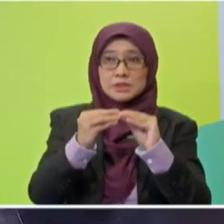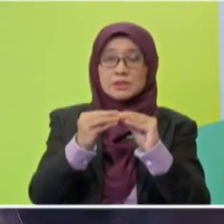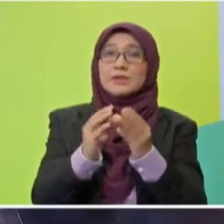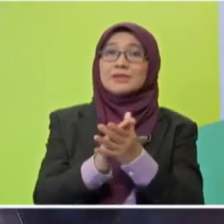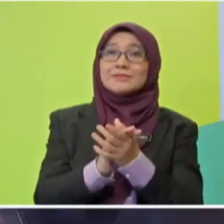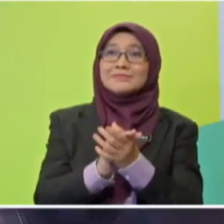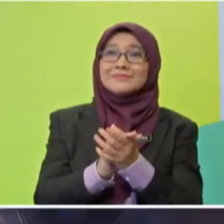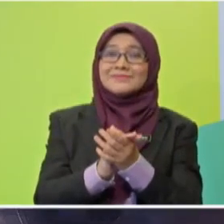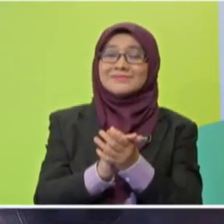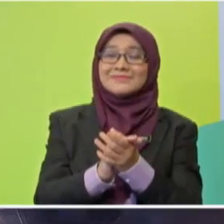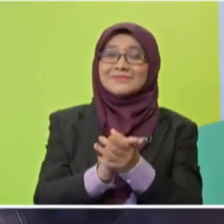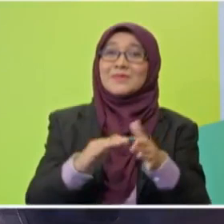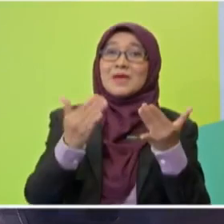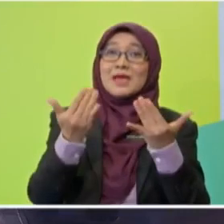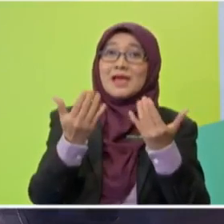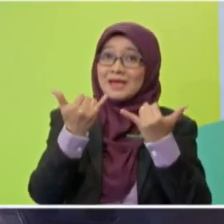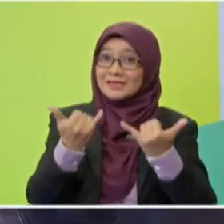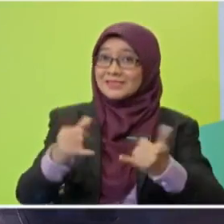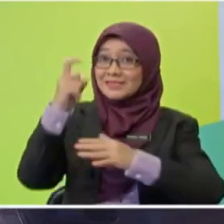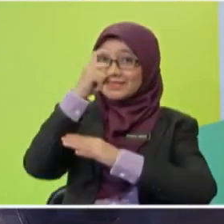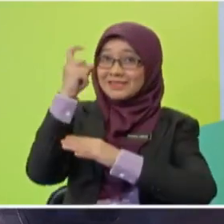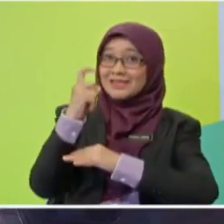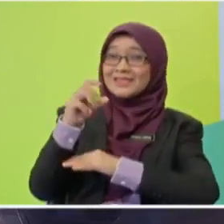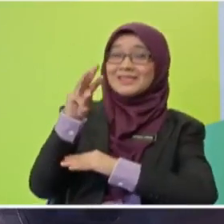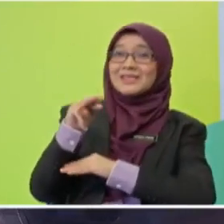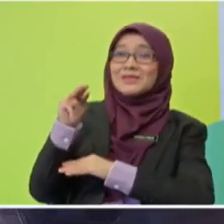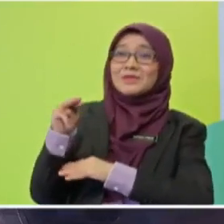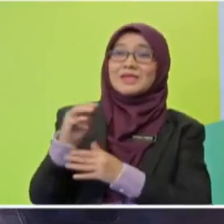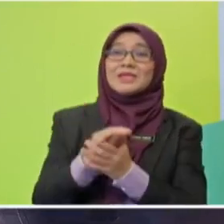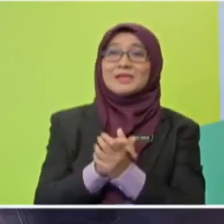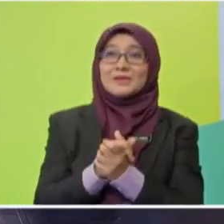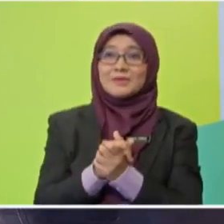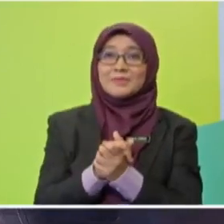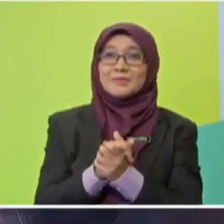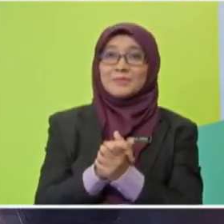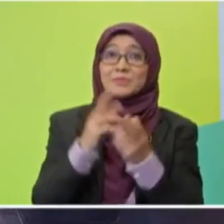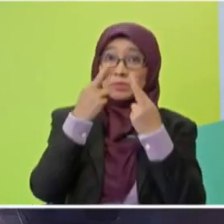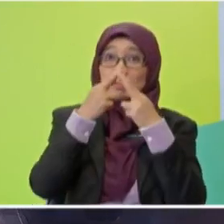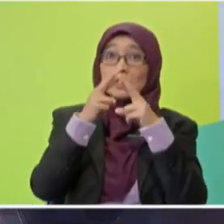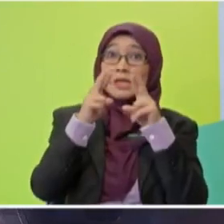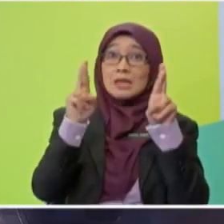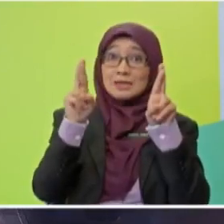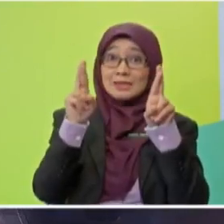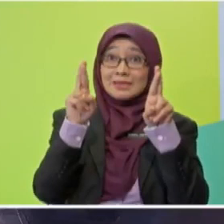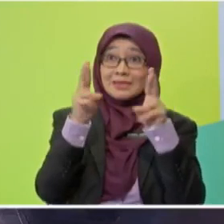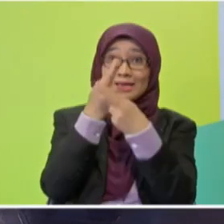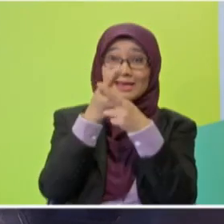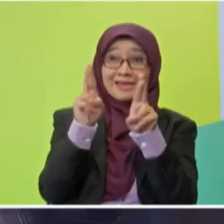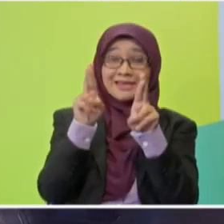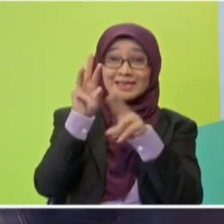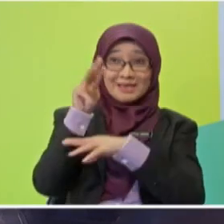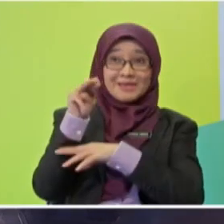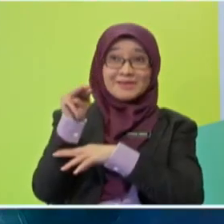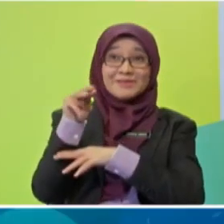the understanding of our kids today. Okay, so are you ready, kids at the home? Are you